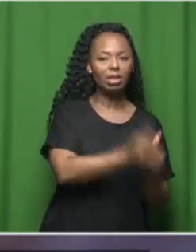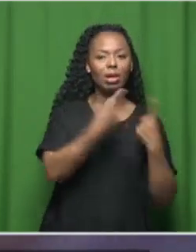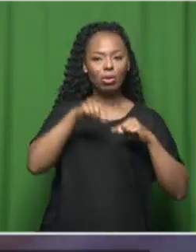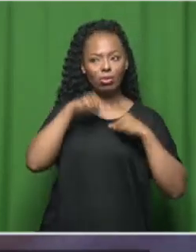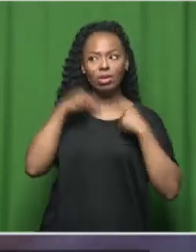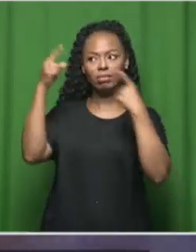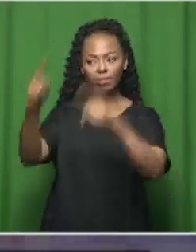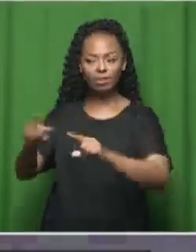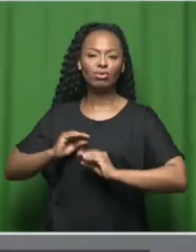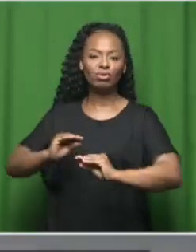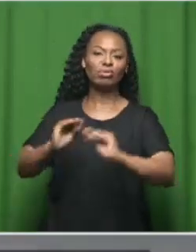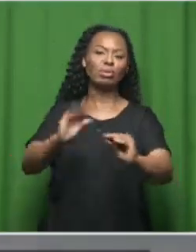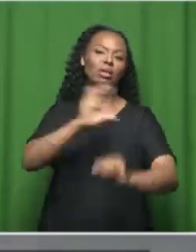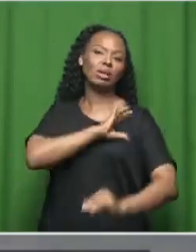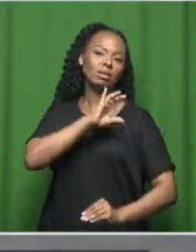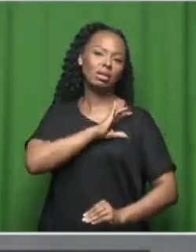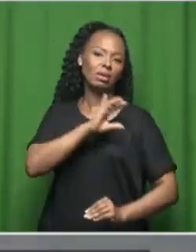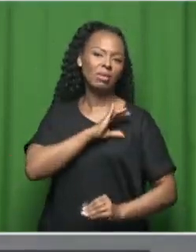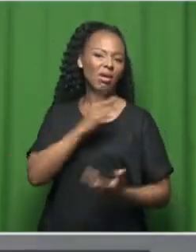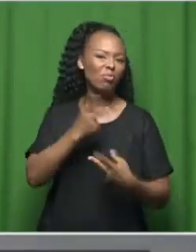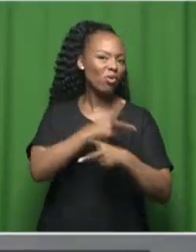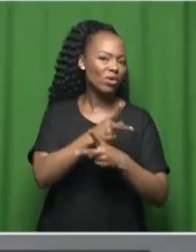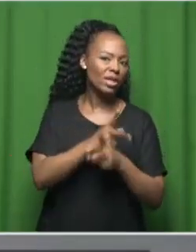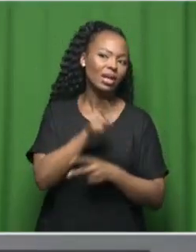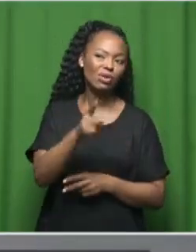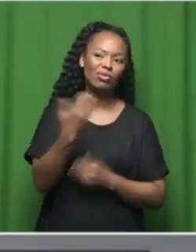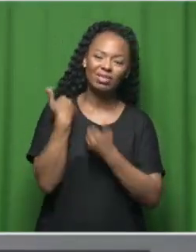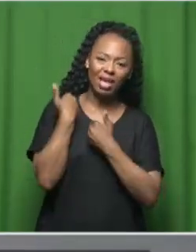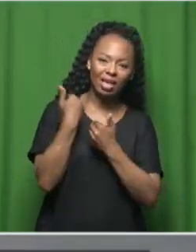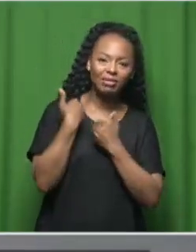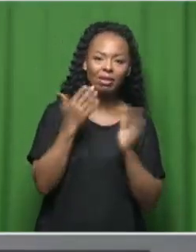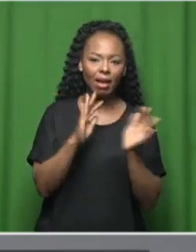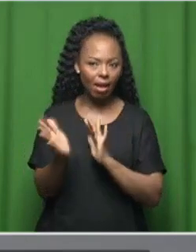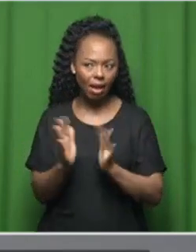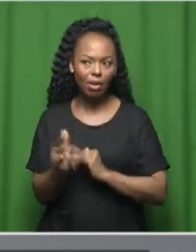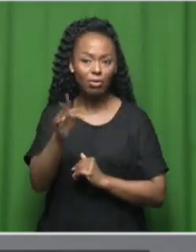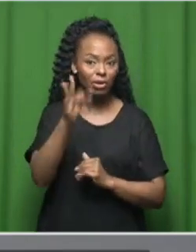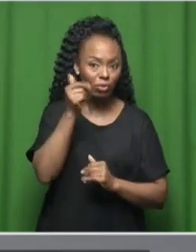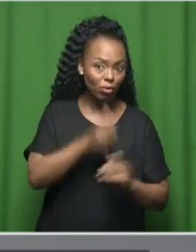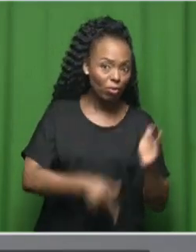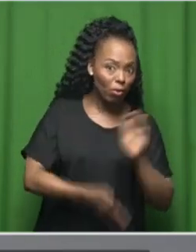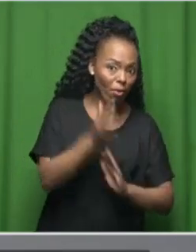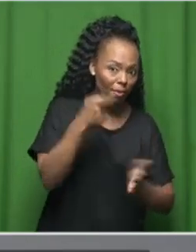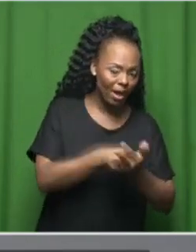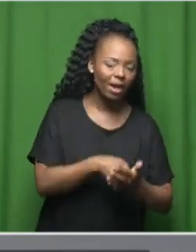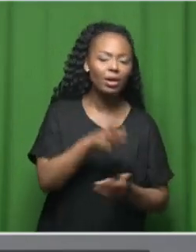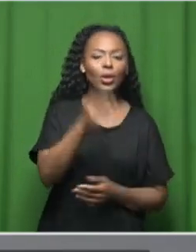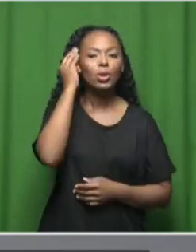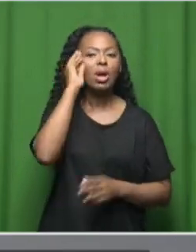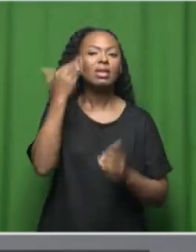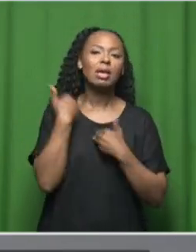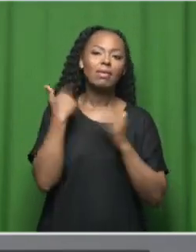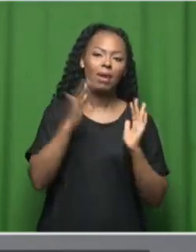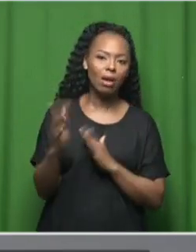educating consumers about safety products that they're buying, the impact on it, but more than anything, to raise awareness on